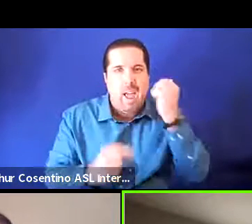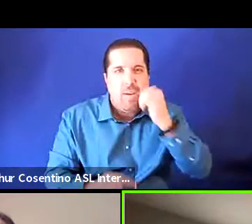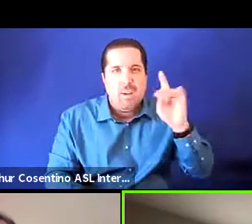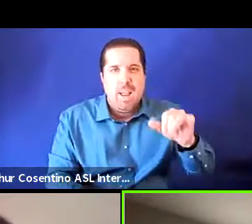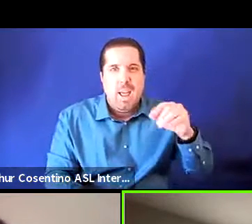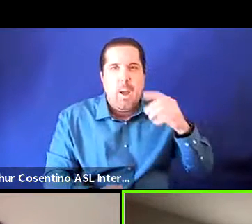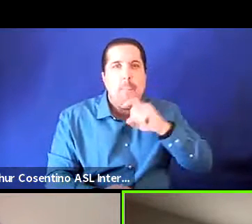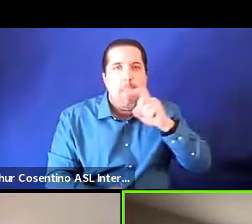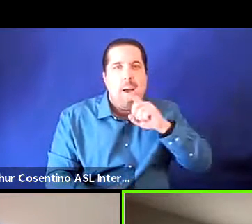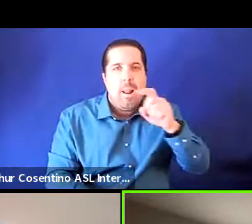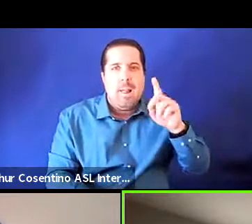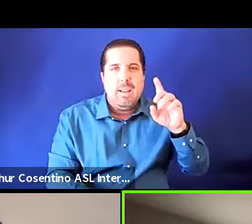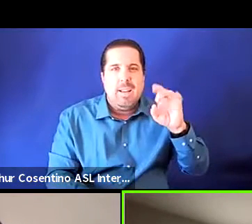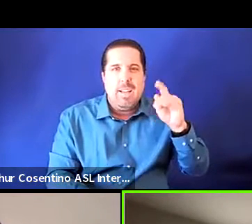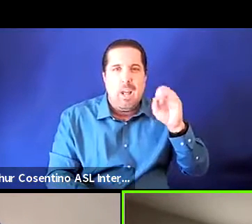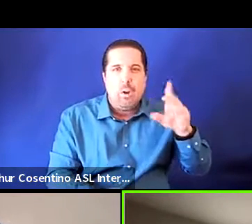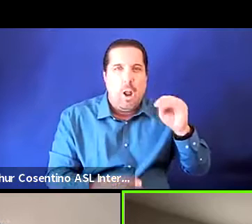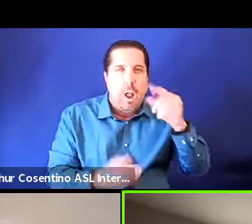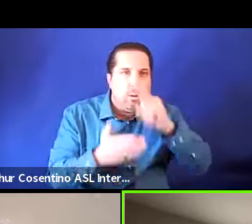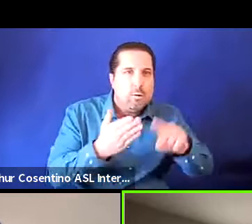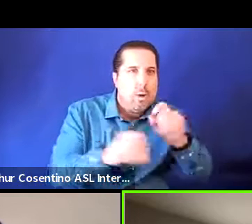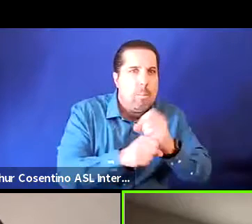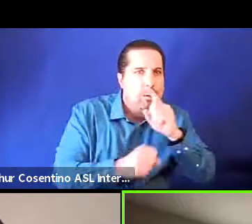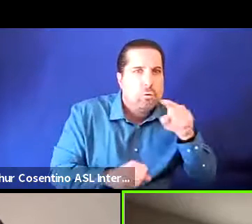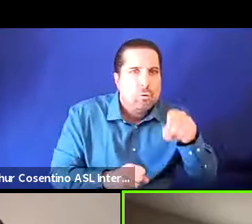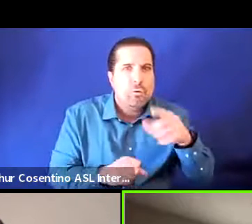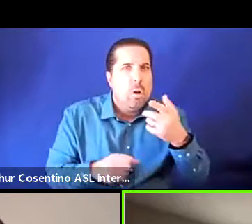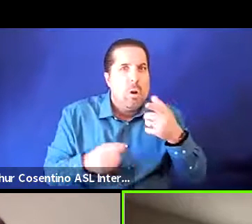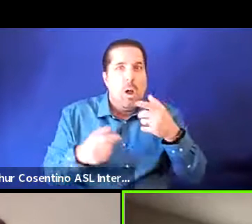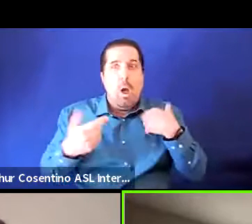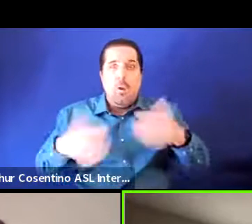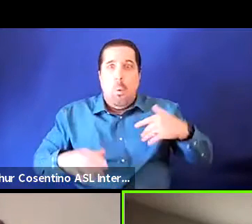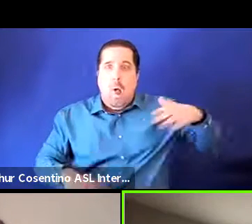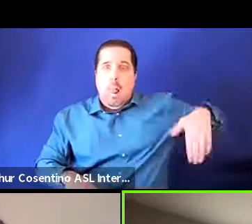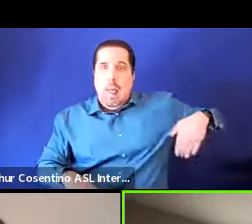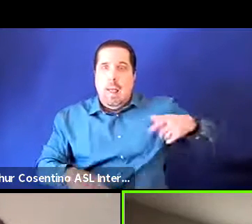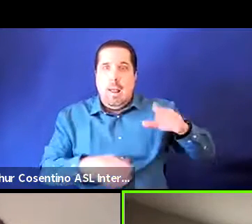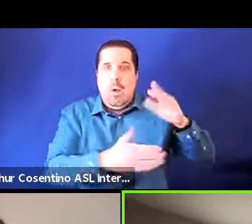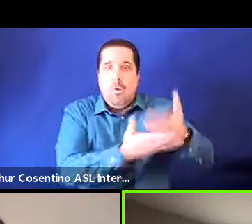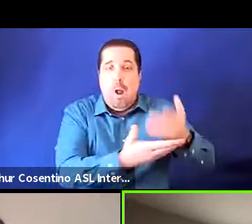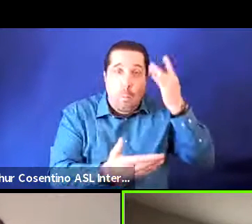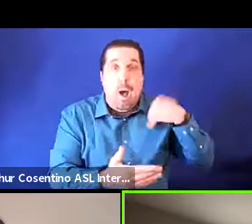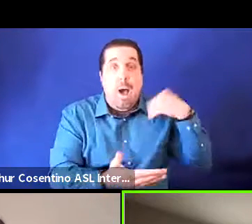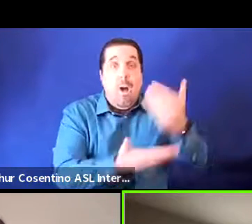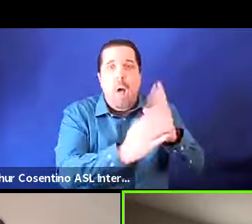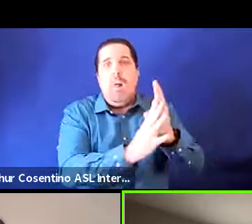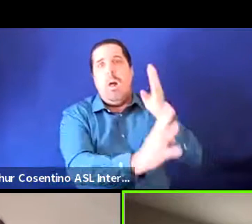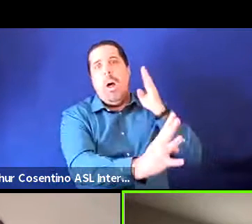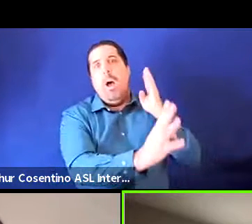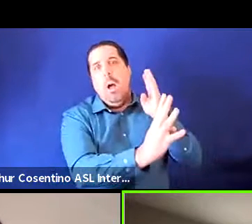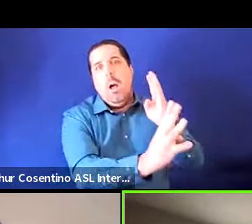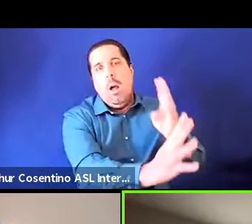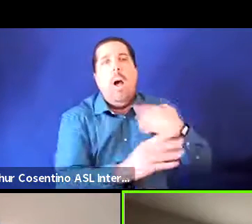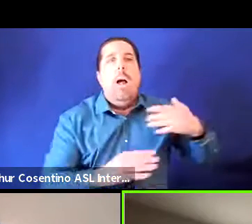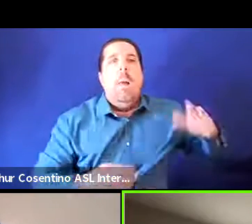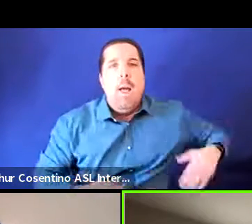you didn't want to be late to class due to long lines, to go through the metal detectors and be randomly checked by security guards.